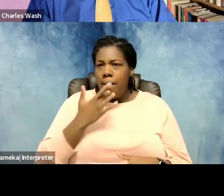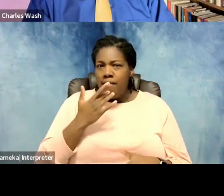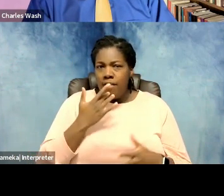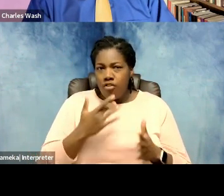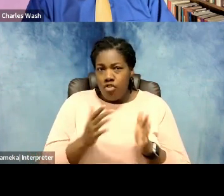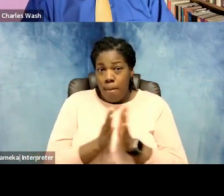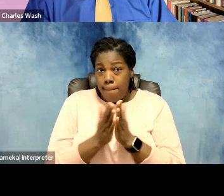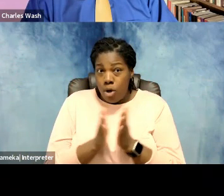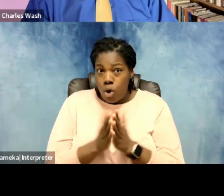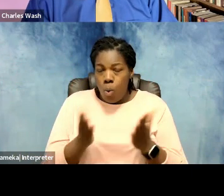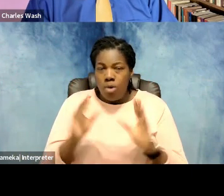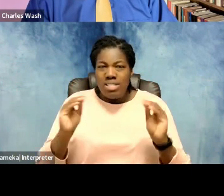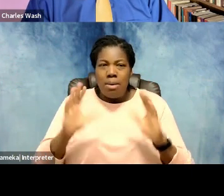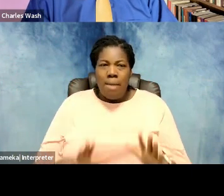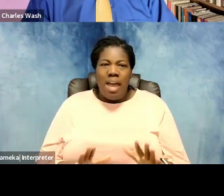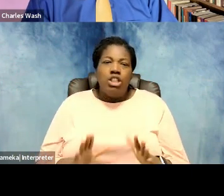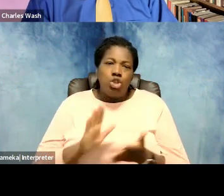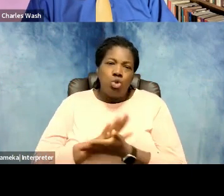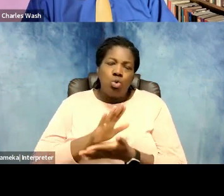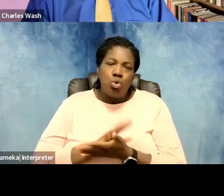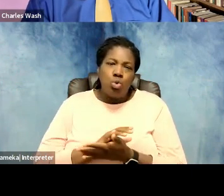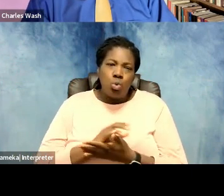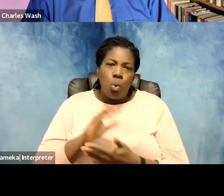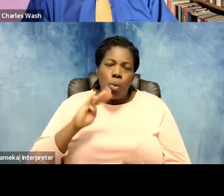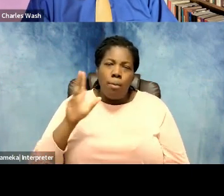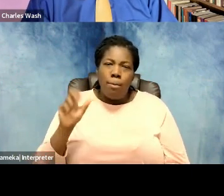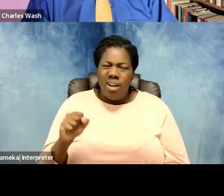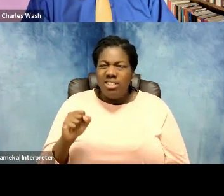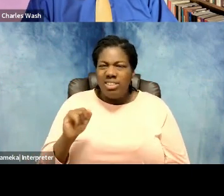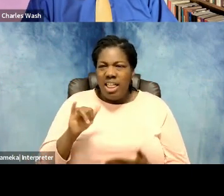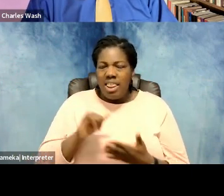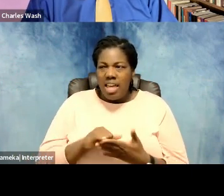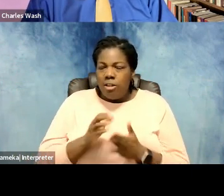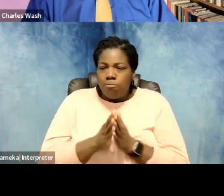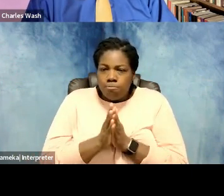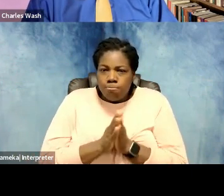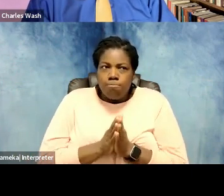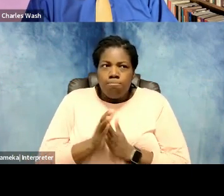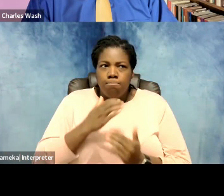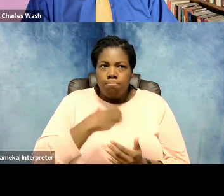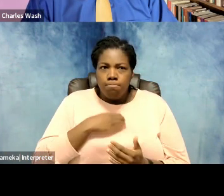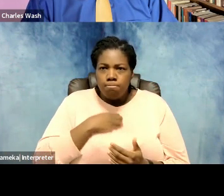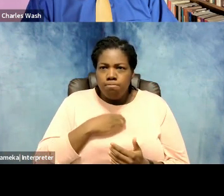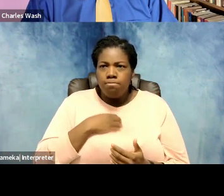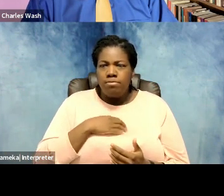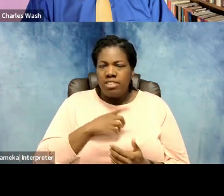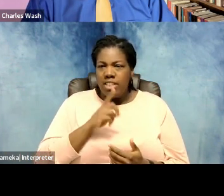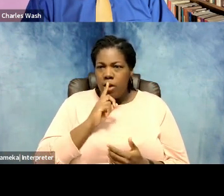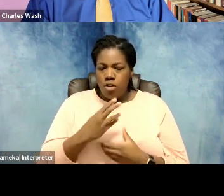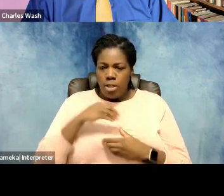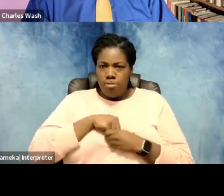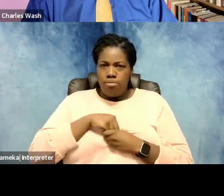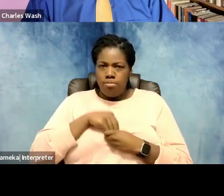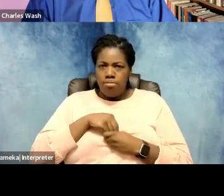book growing up was The Magic School Bus. And it was really that hunger for learning that was instilled upon me early